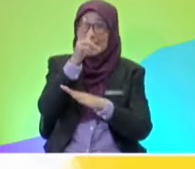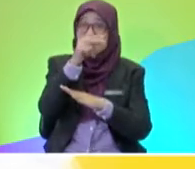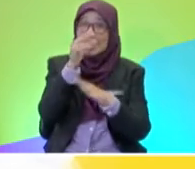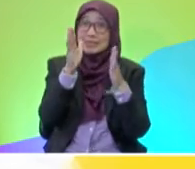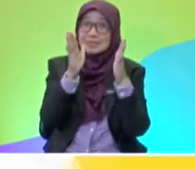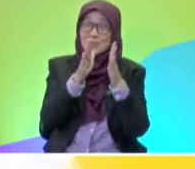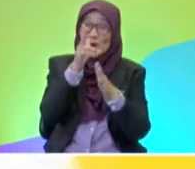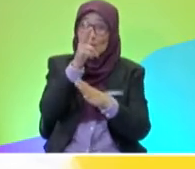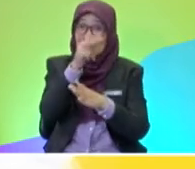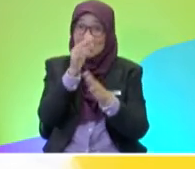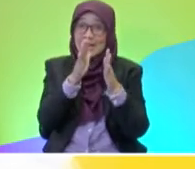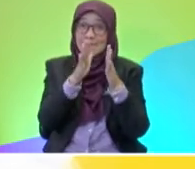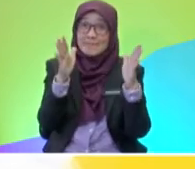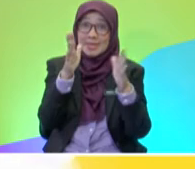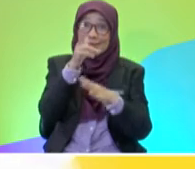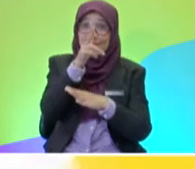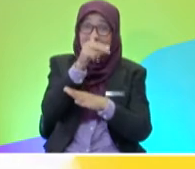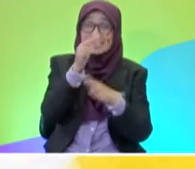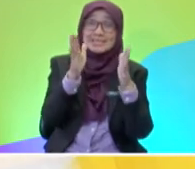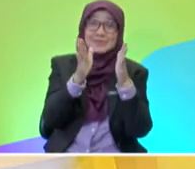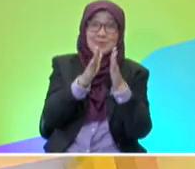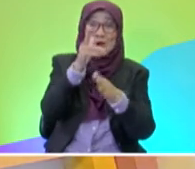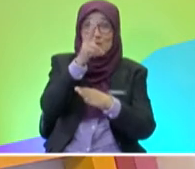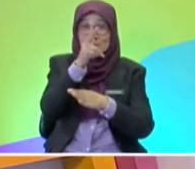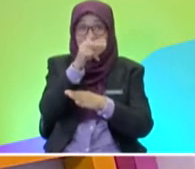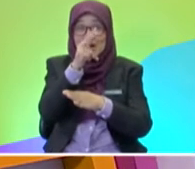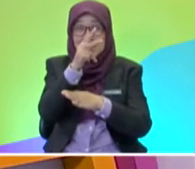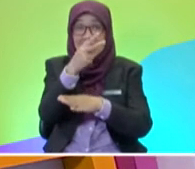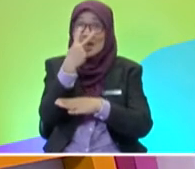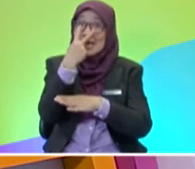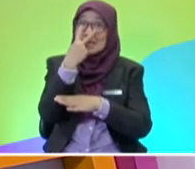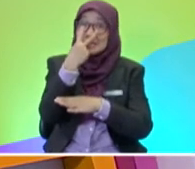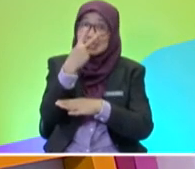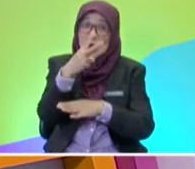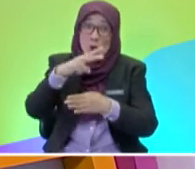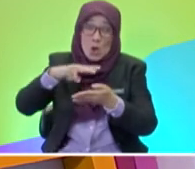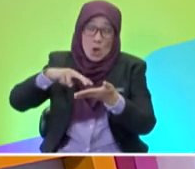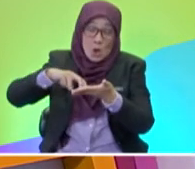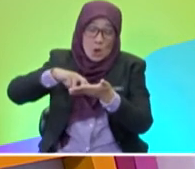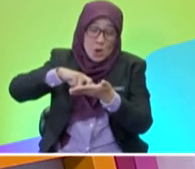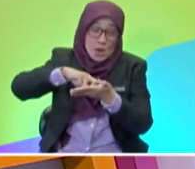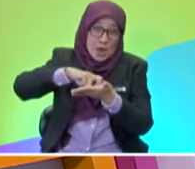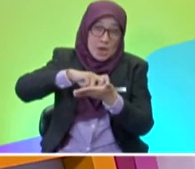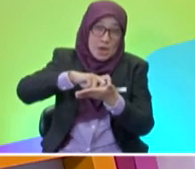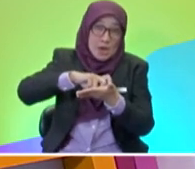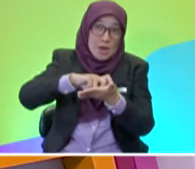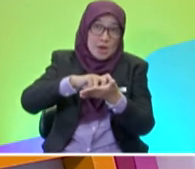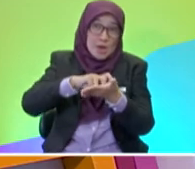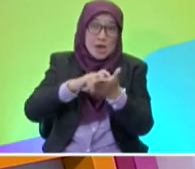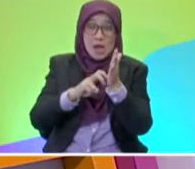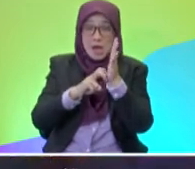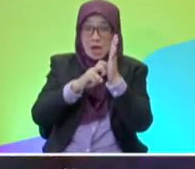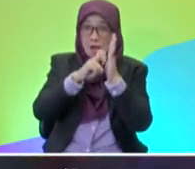Big bugs, small bugs, big bugs, small bugs. See them crawl up the